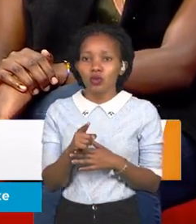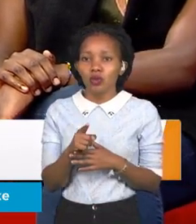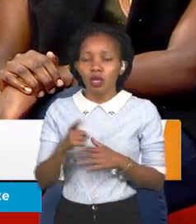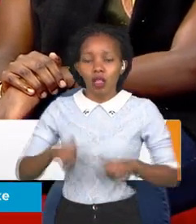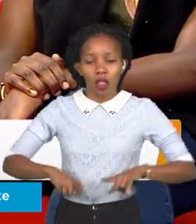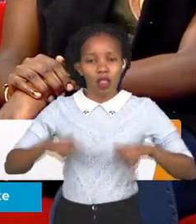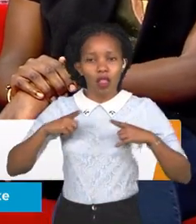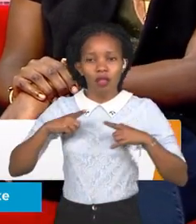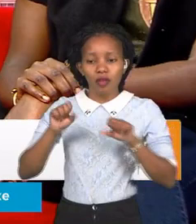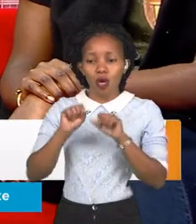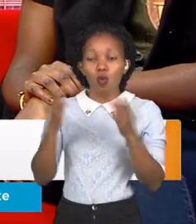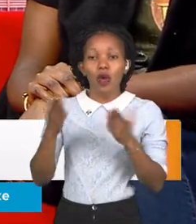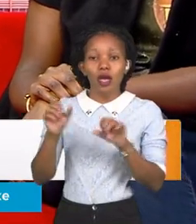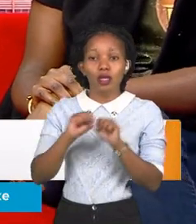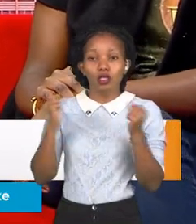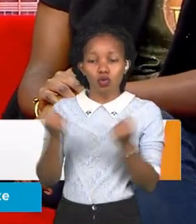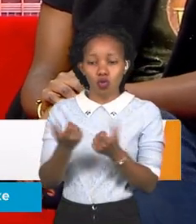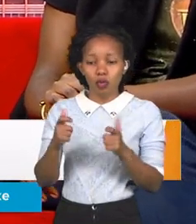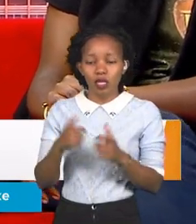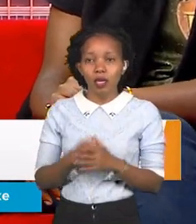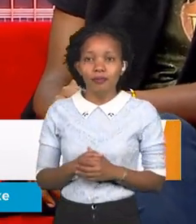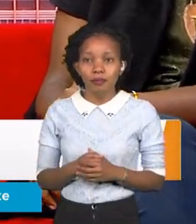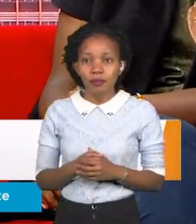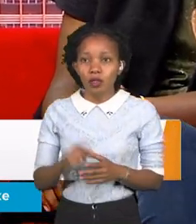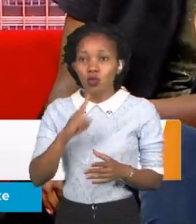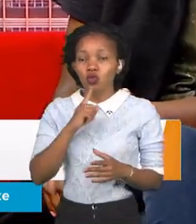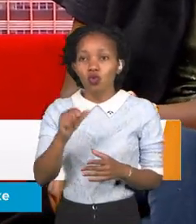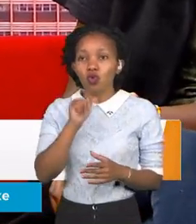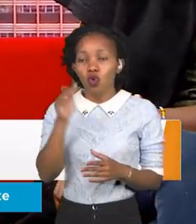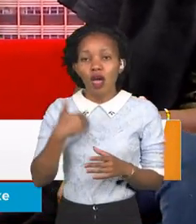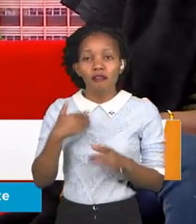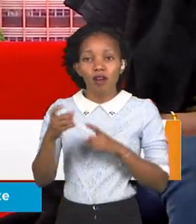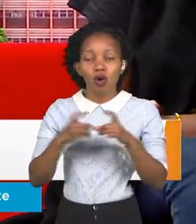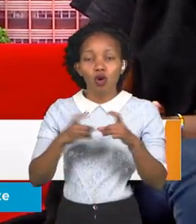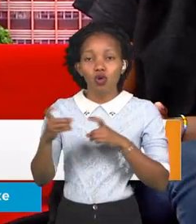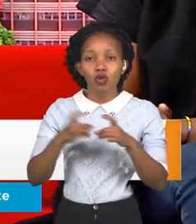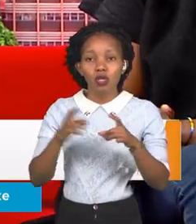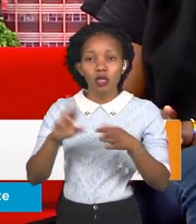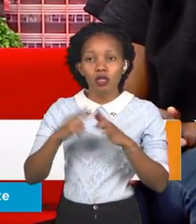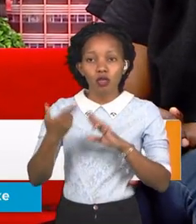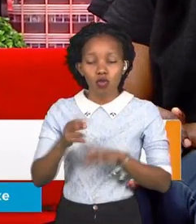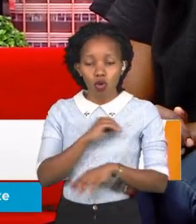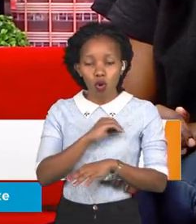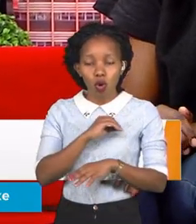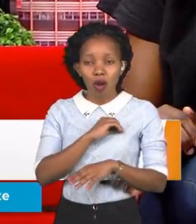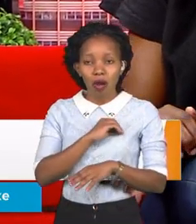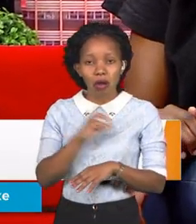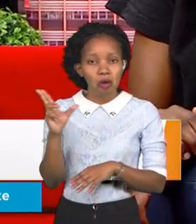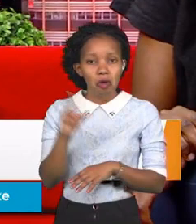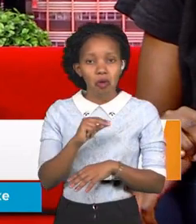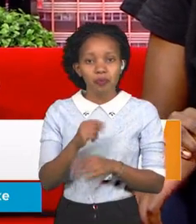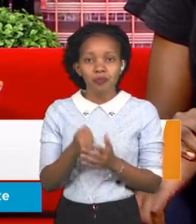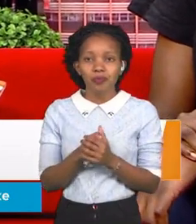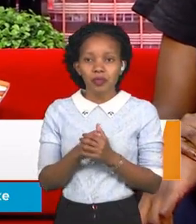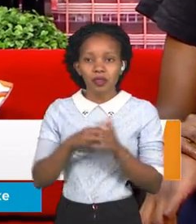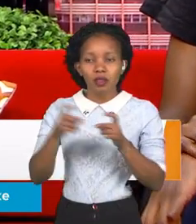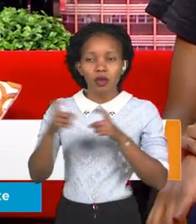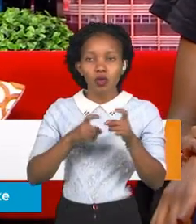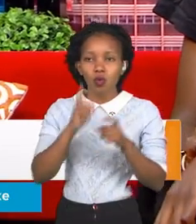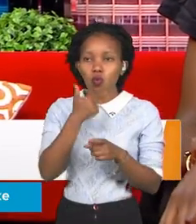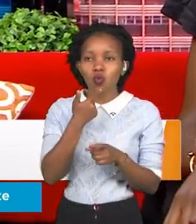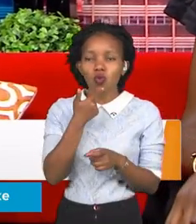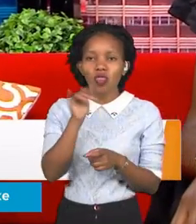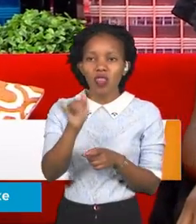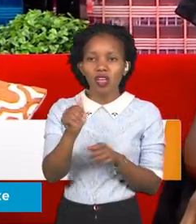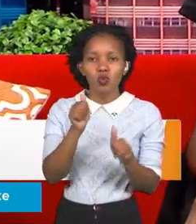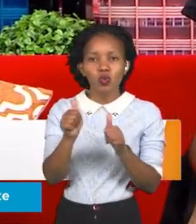life is in social media. So they do not have control over their relationship anymore. Okay. They are being controlled by that